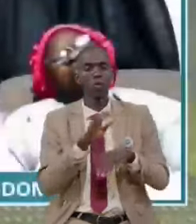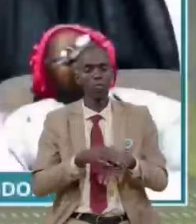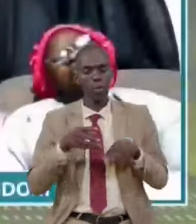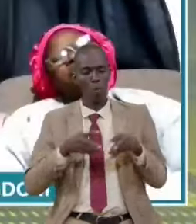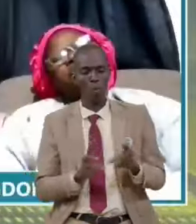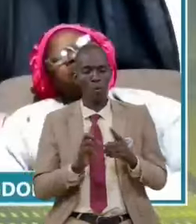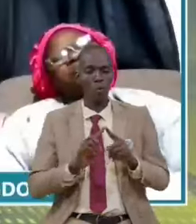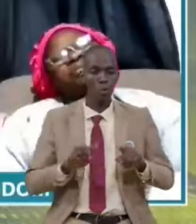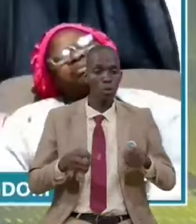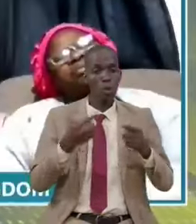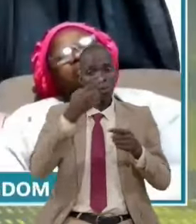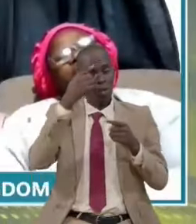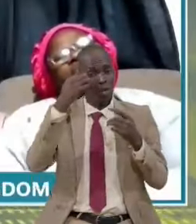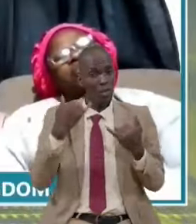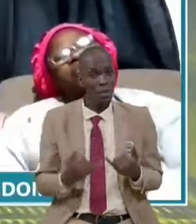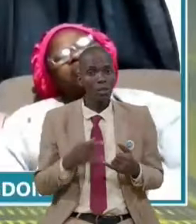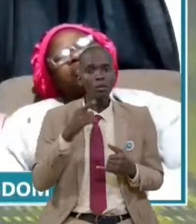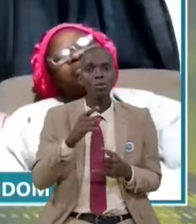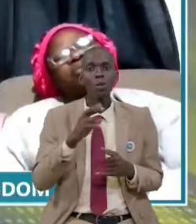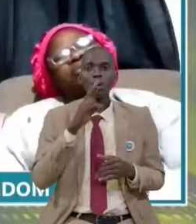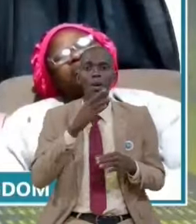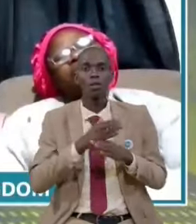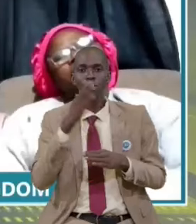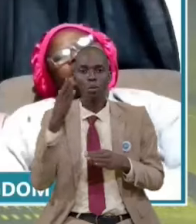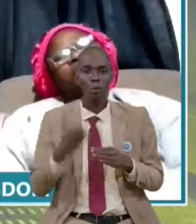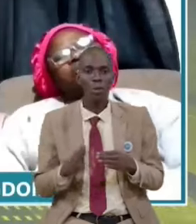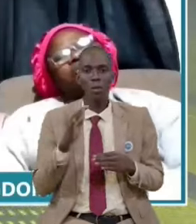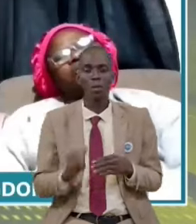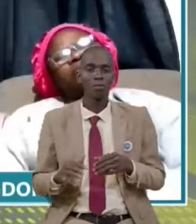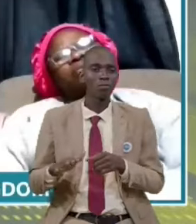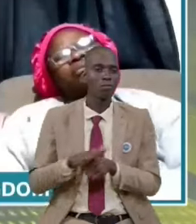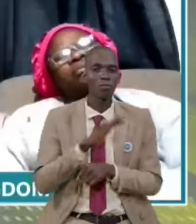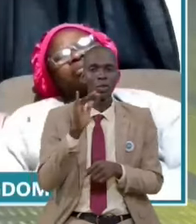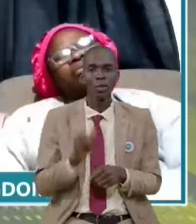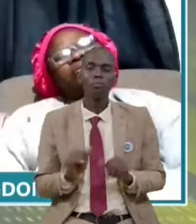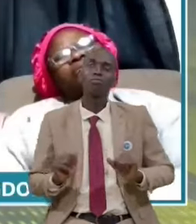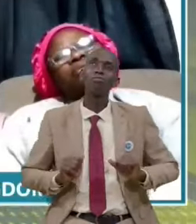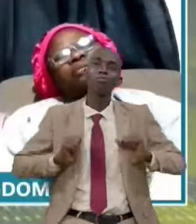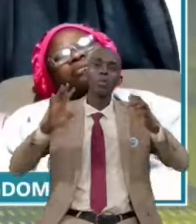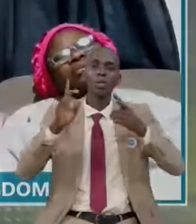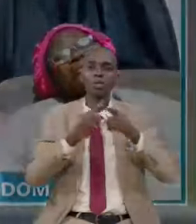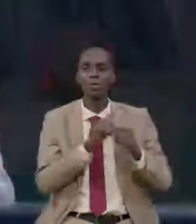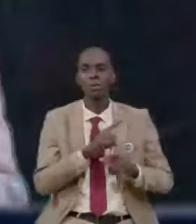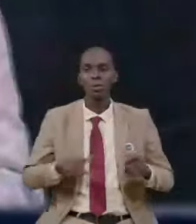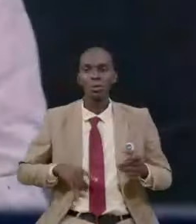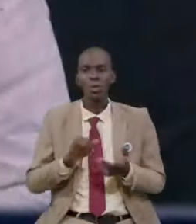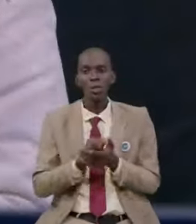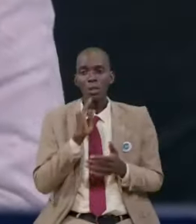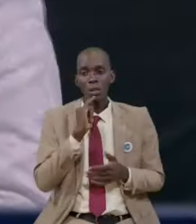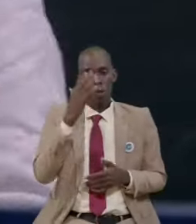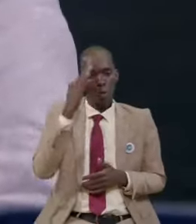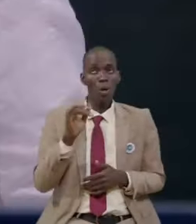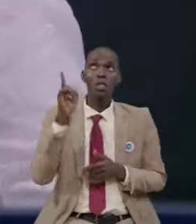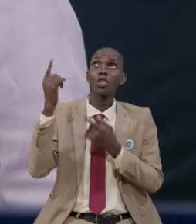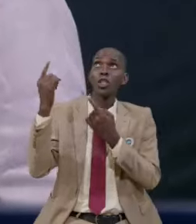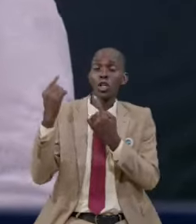now you are totally and completely given unto the Lord. That's why he now comes and he says he wants